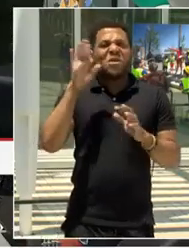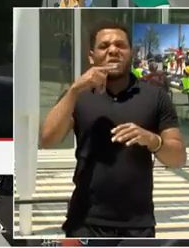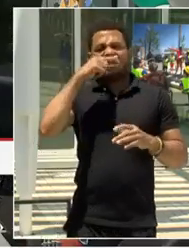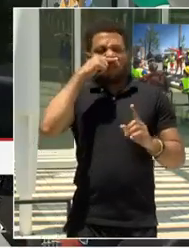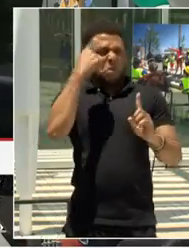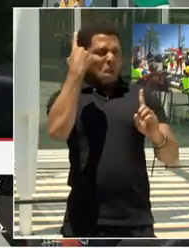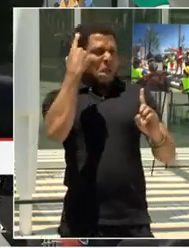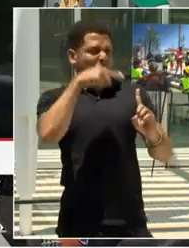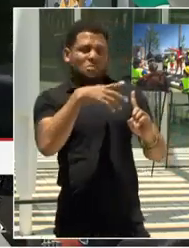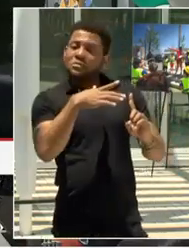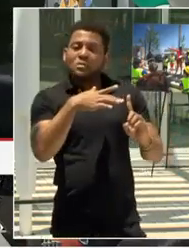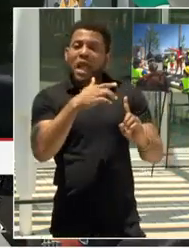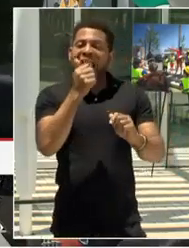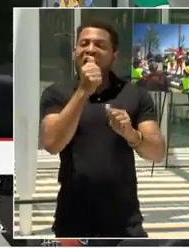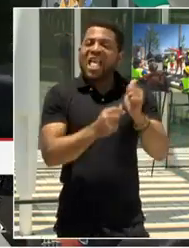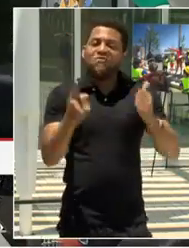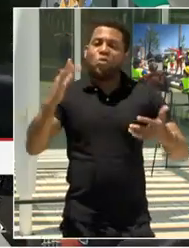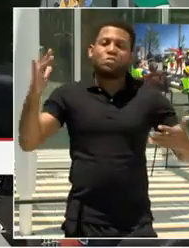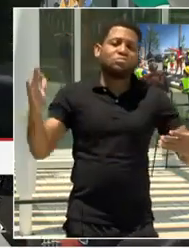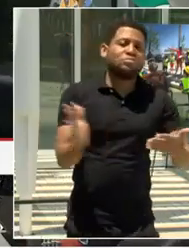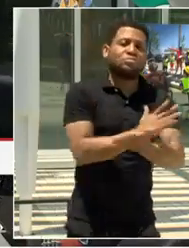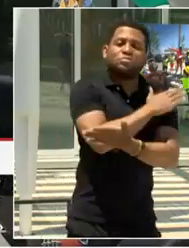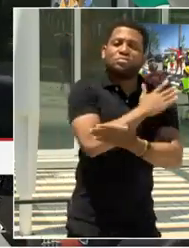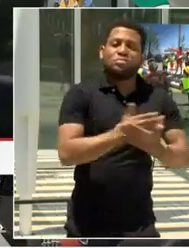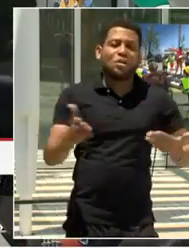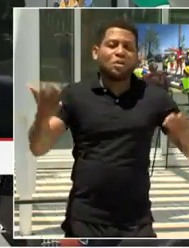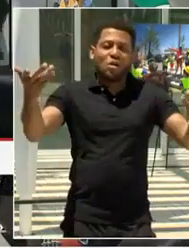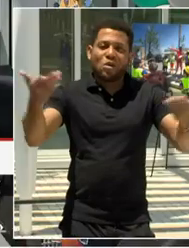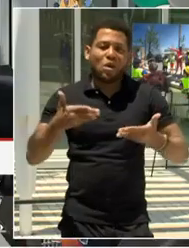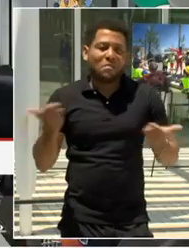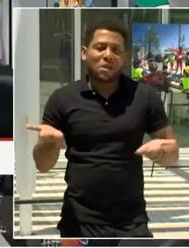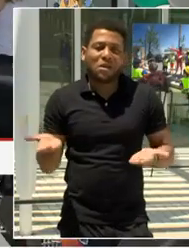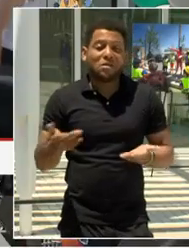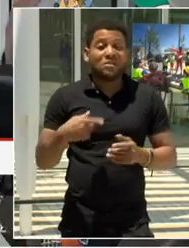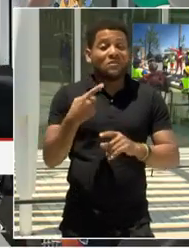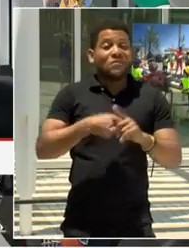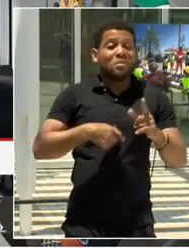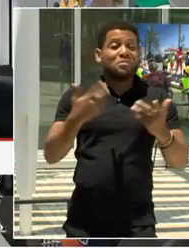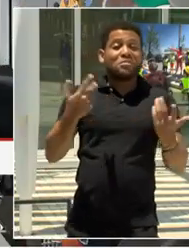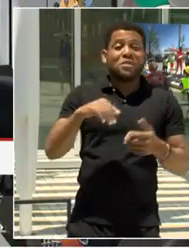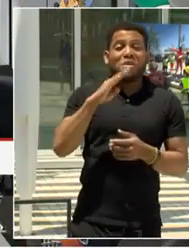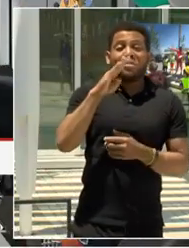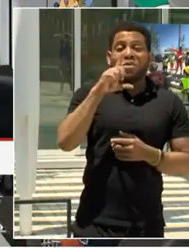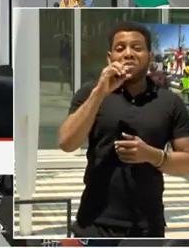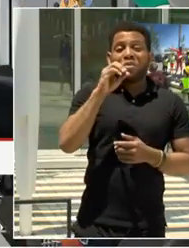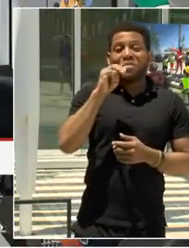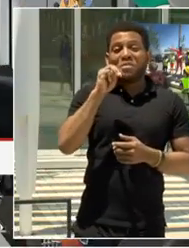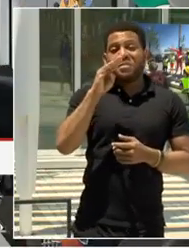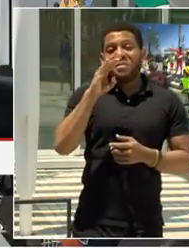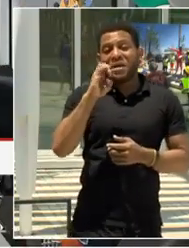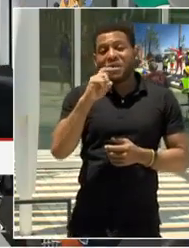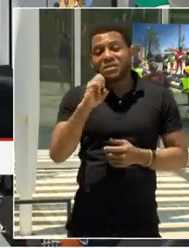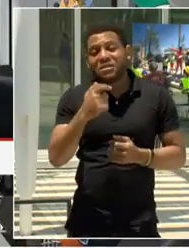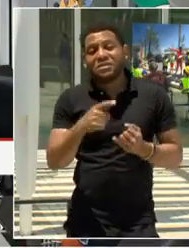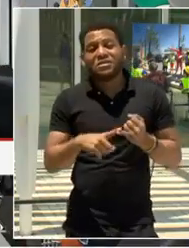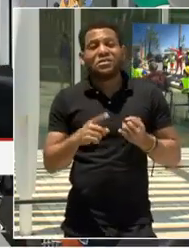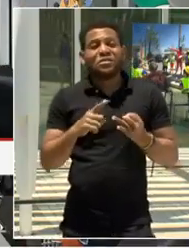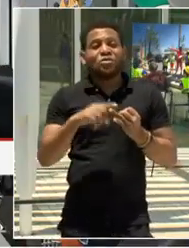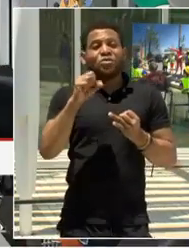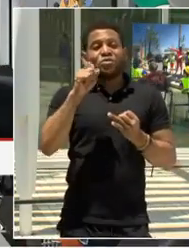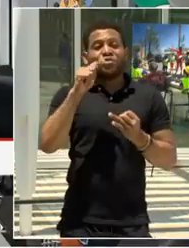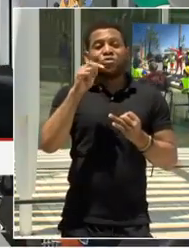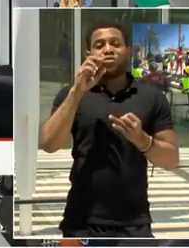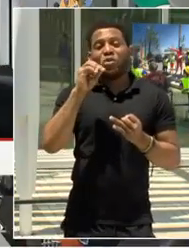We're bringing everyone together, from Bloomingdale to Stronghold to Lee George. I'm going to do it again. If I say your community, yell, please.